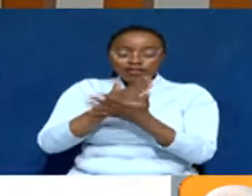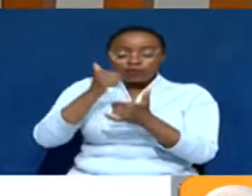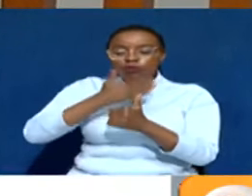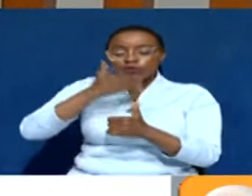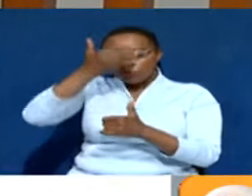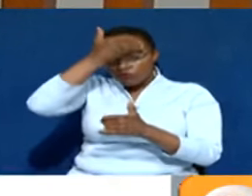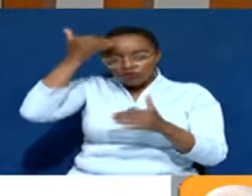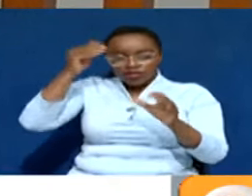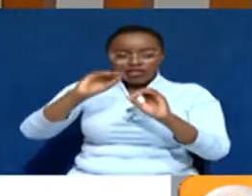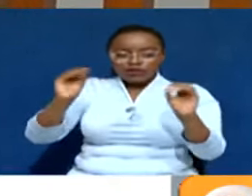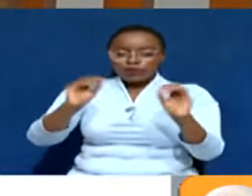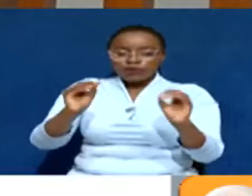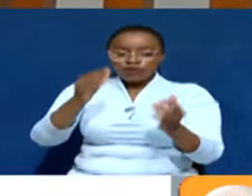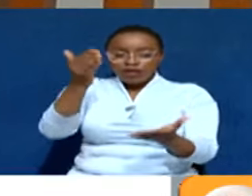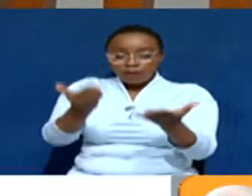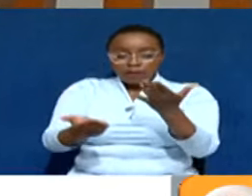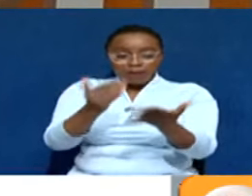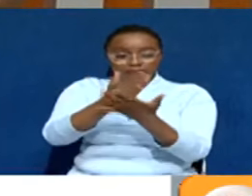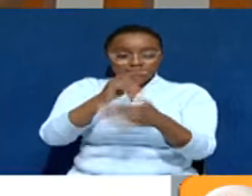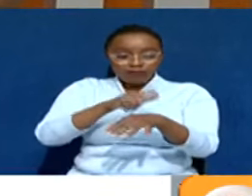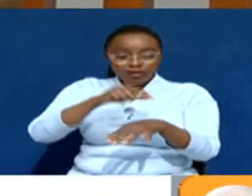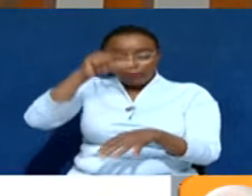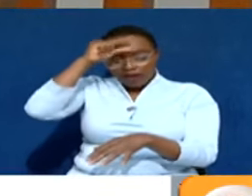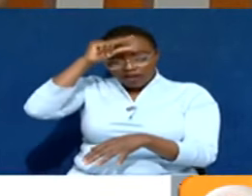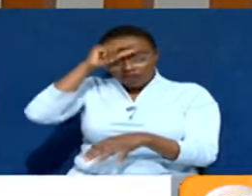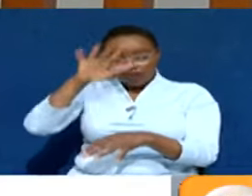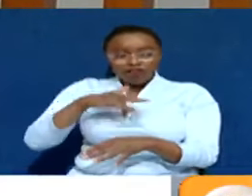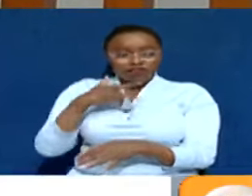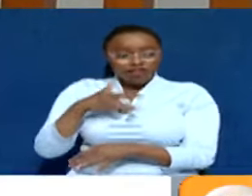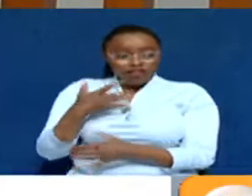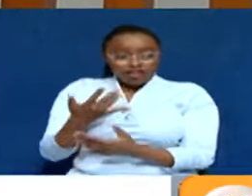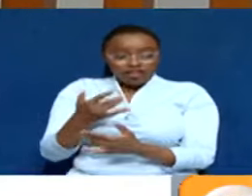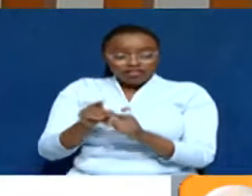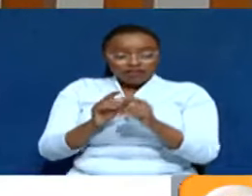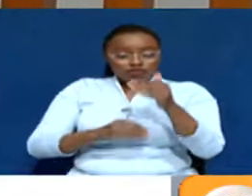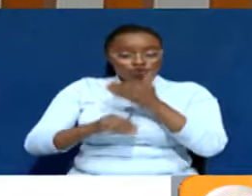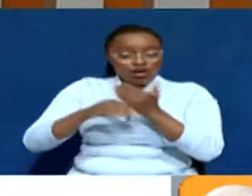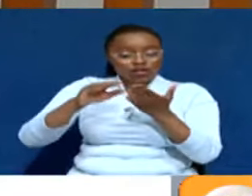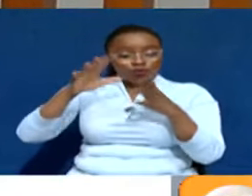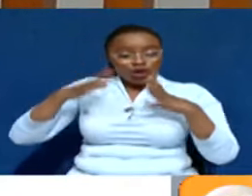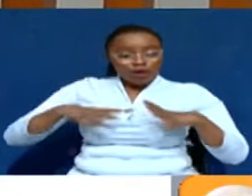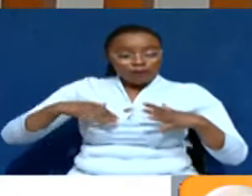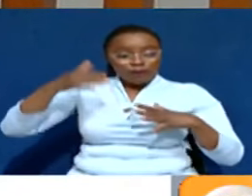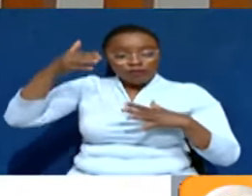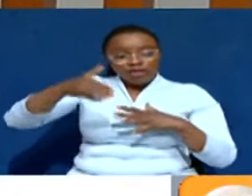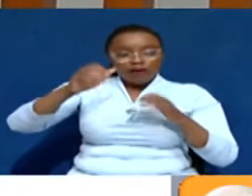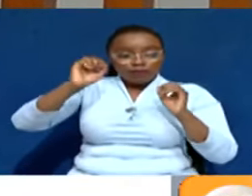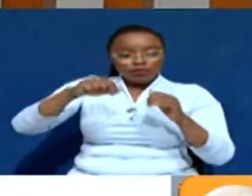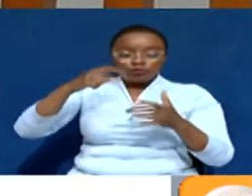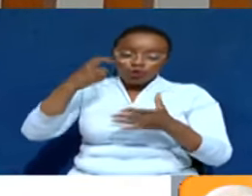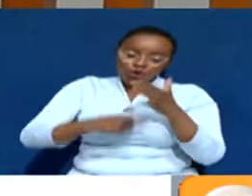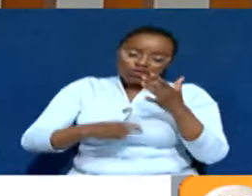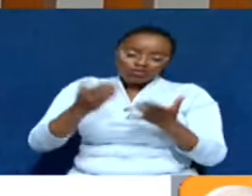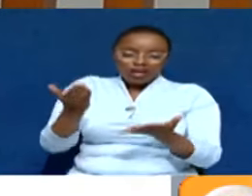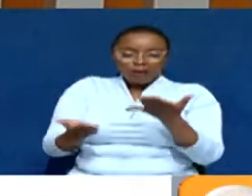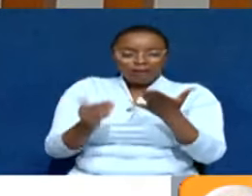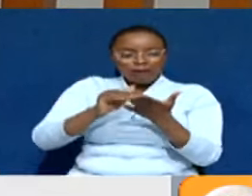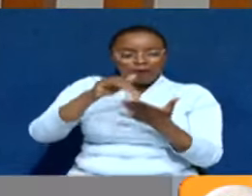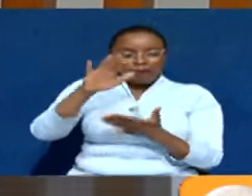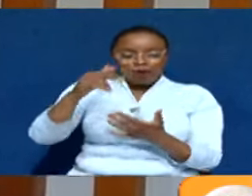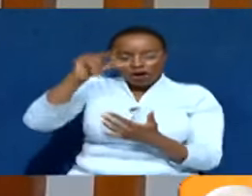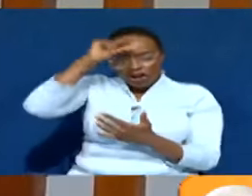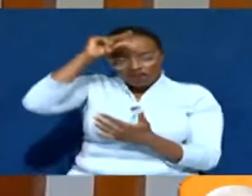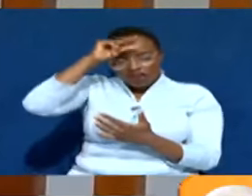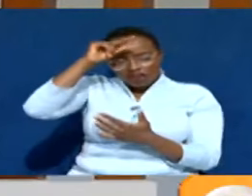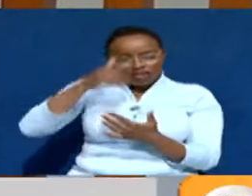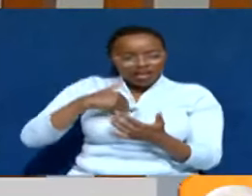Huh? Maybe sometimes the government may feel like maybe kuongeza watu wengine kwa ground, it will cost a lot, maybe. And our government,